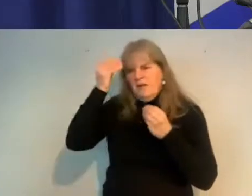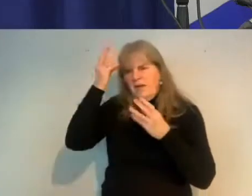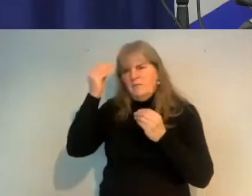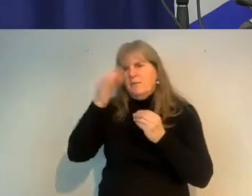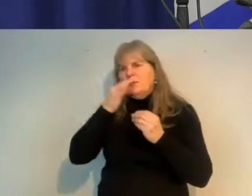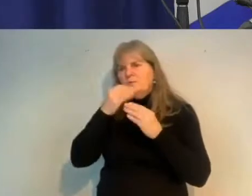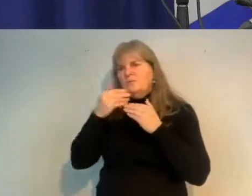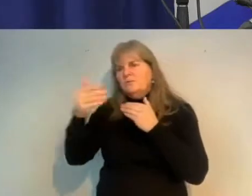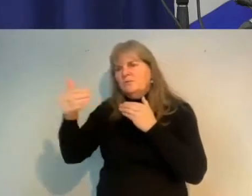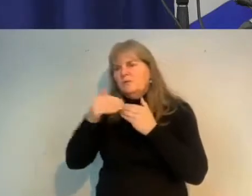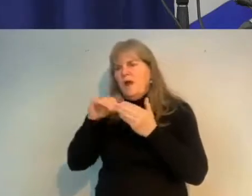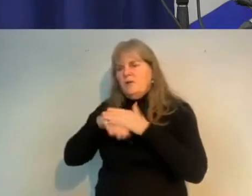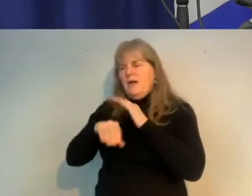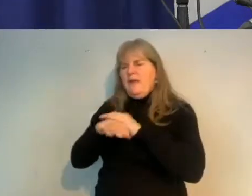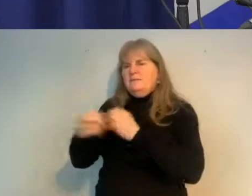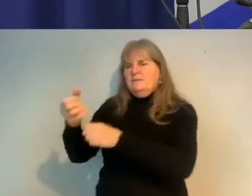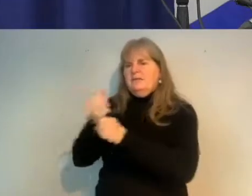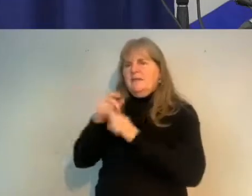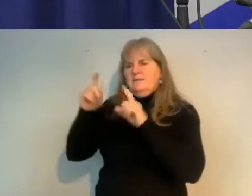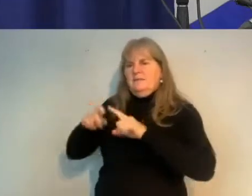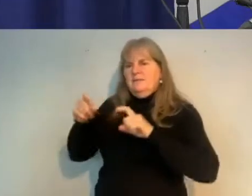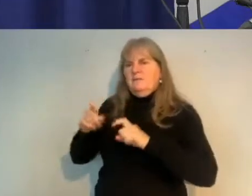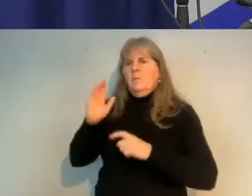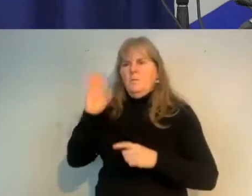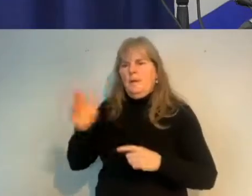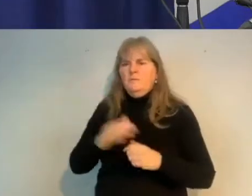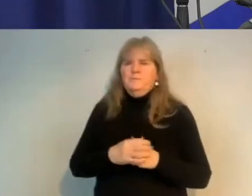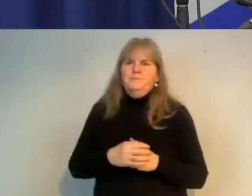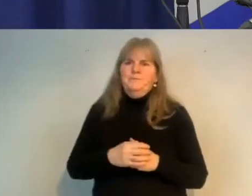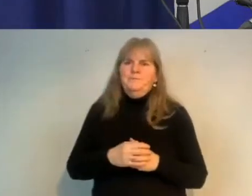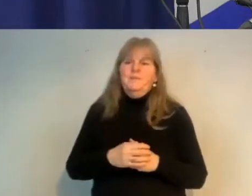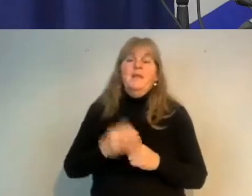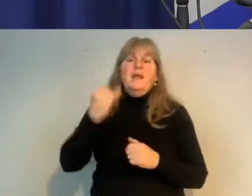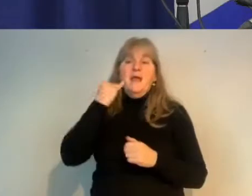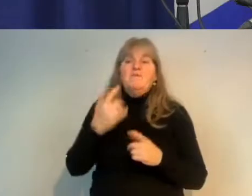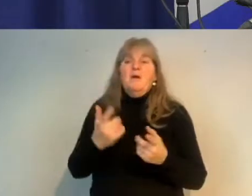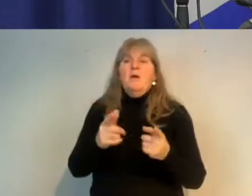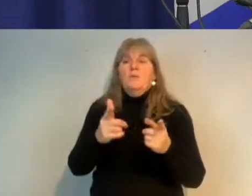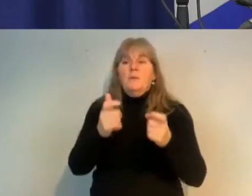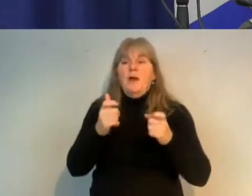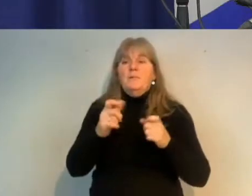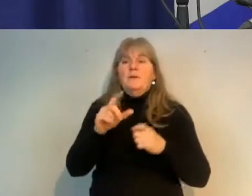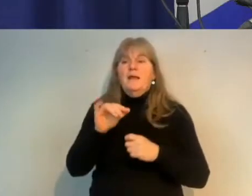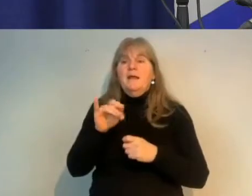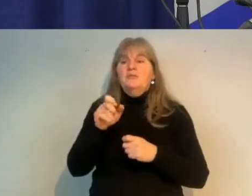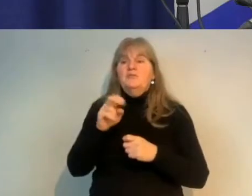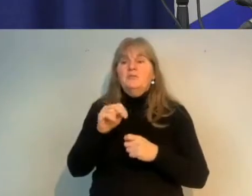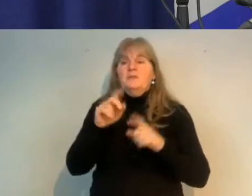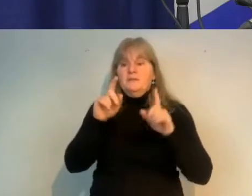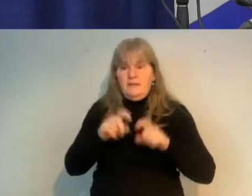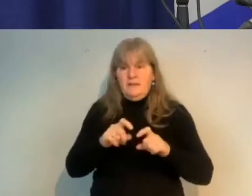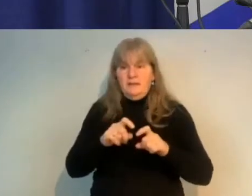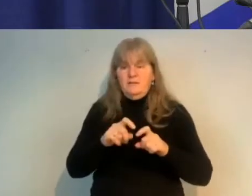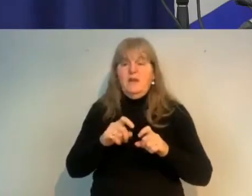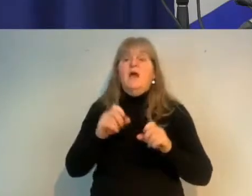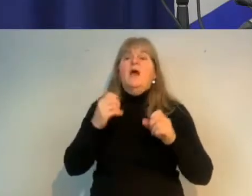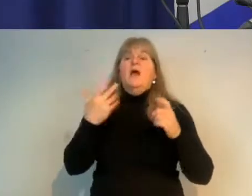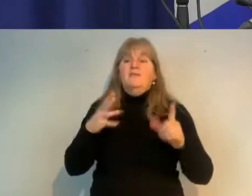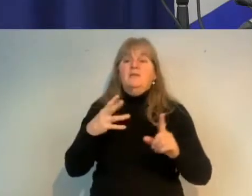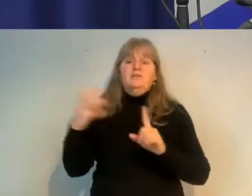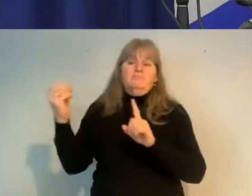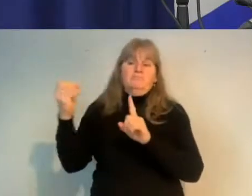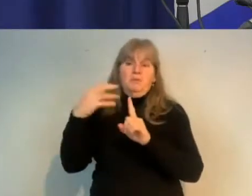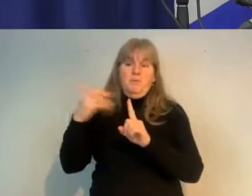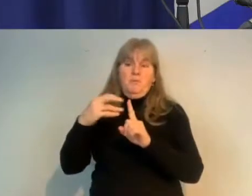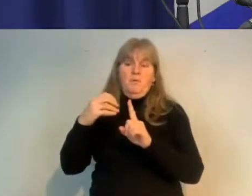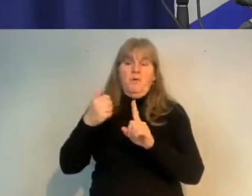these test kits. If you're using a rapid antigen test and you've been exposed or you have symptoms, I